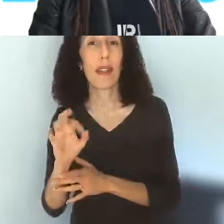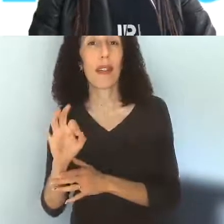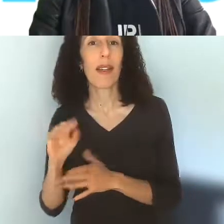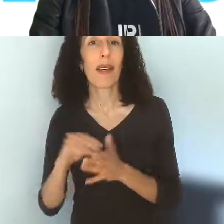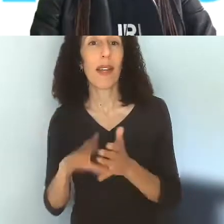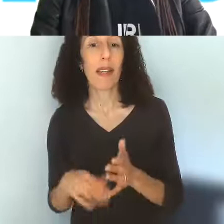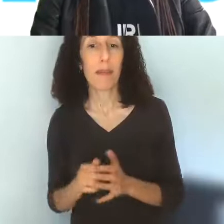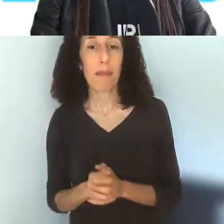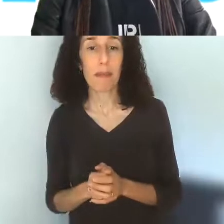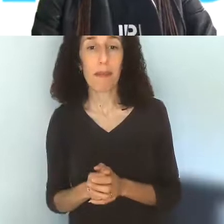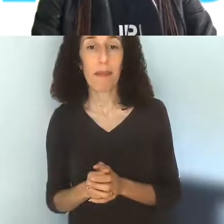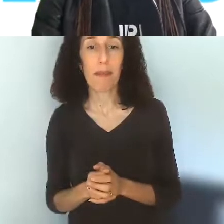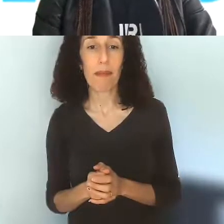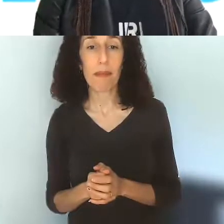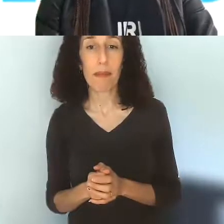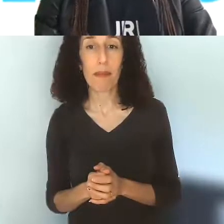Awesome.